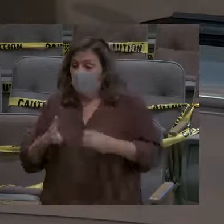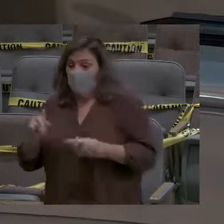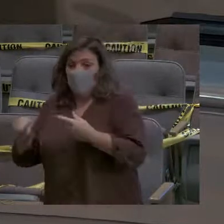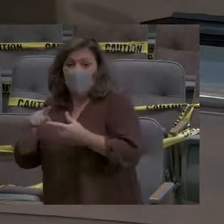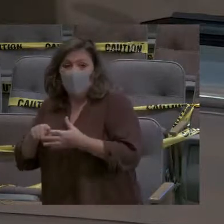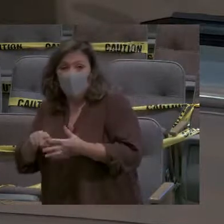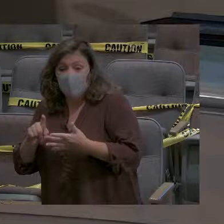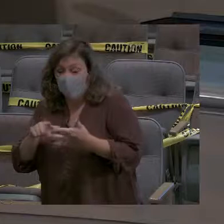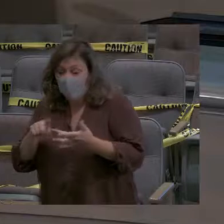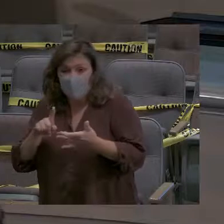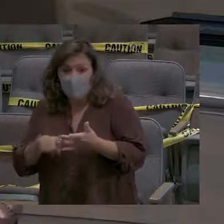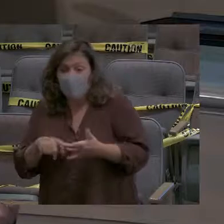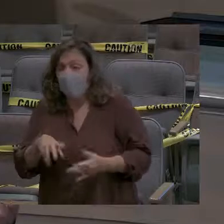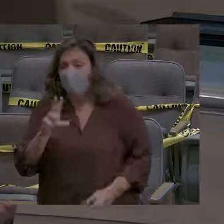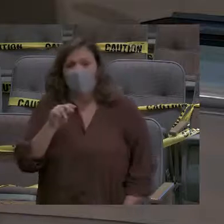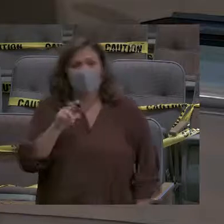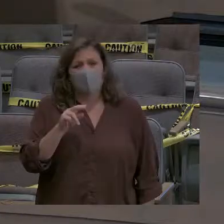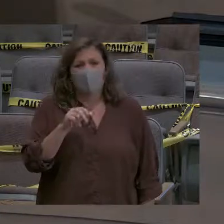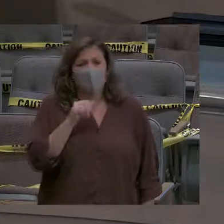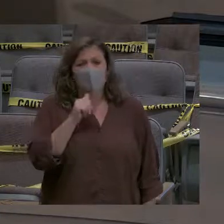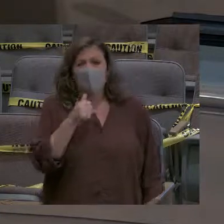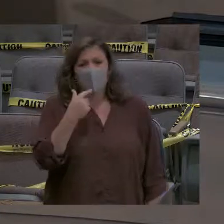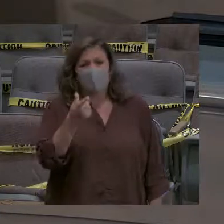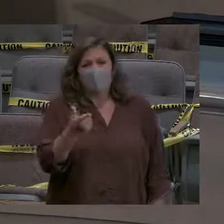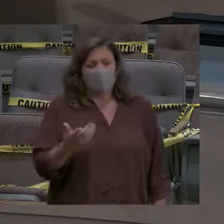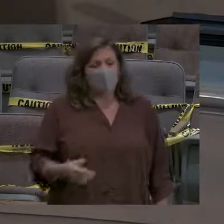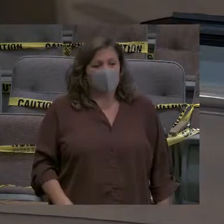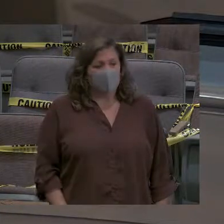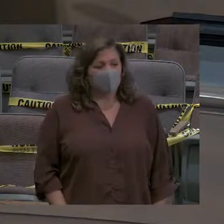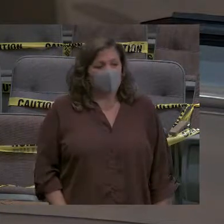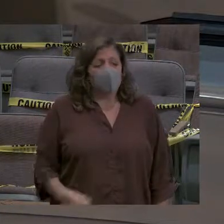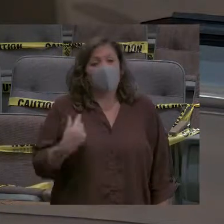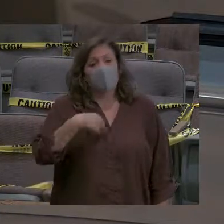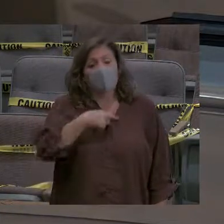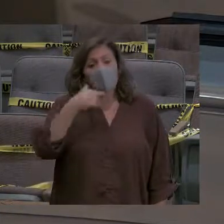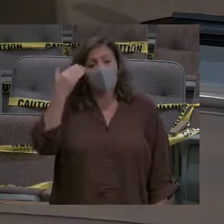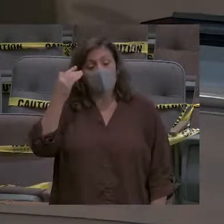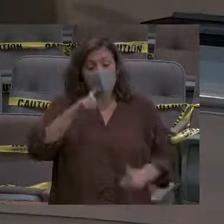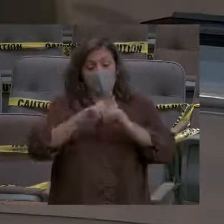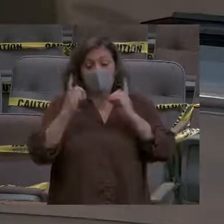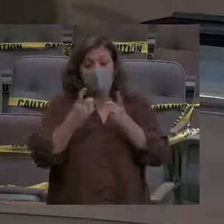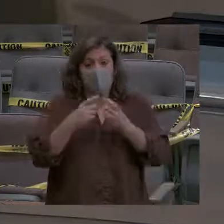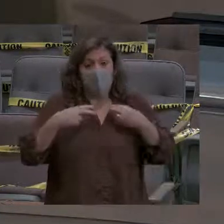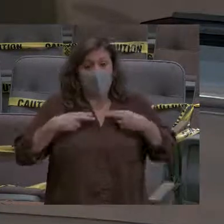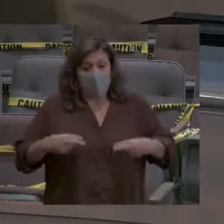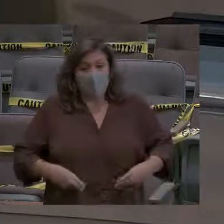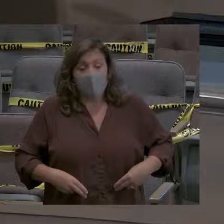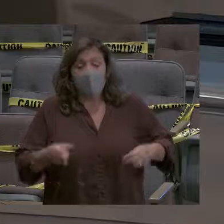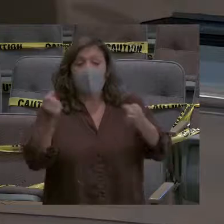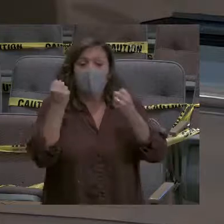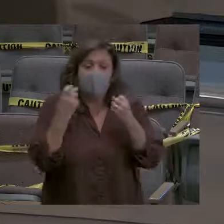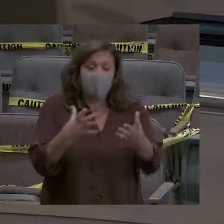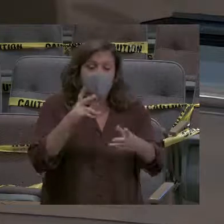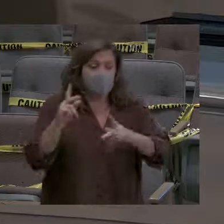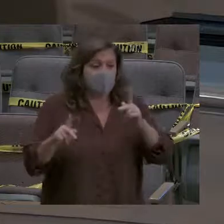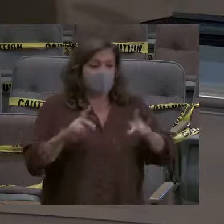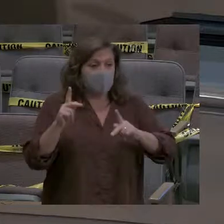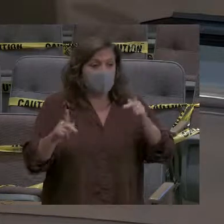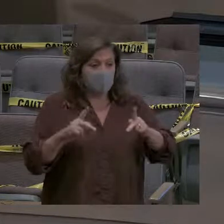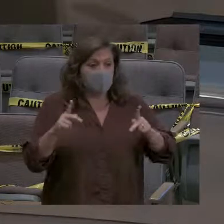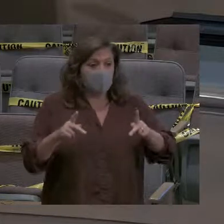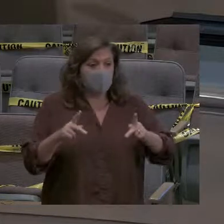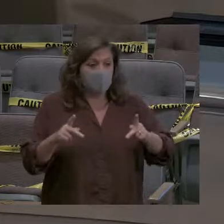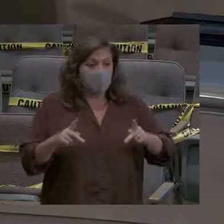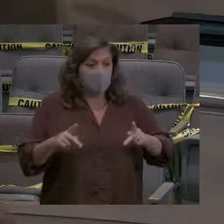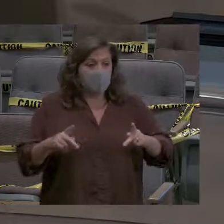No. We know from the Department of Public Health that many people have